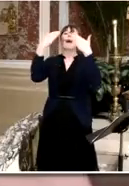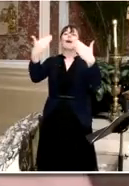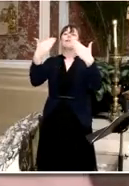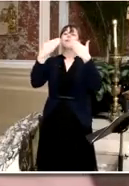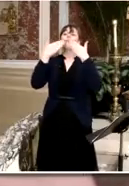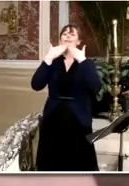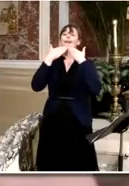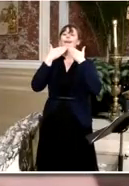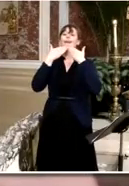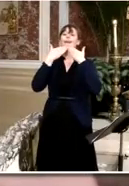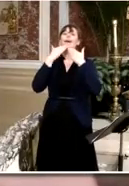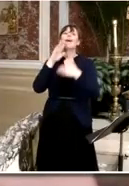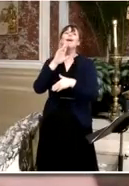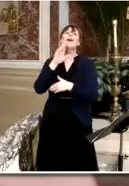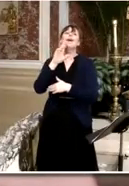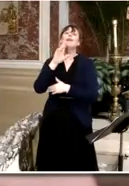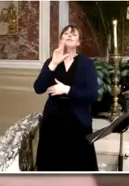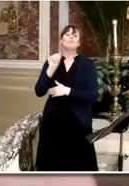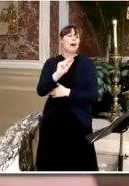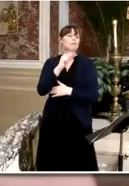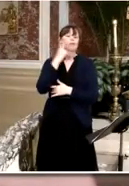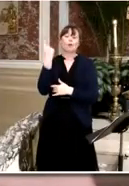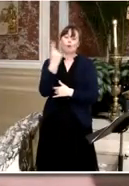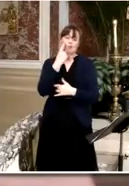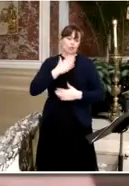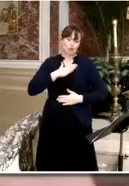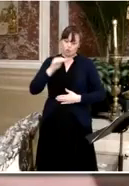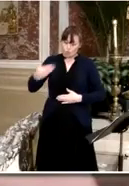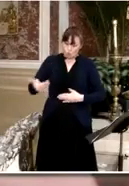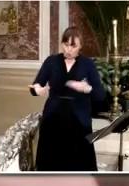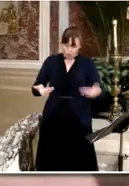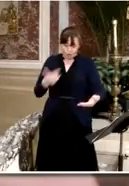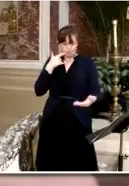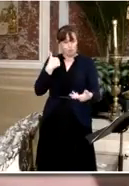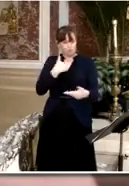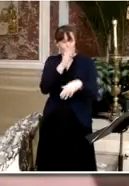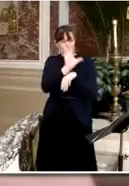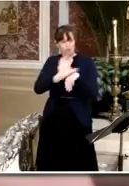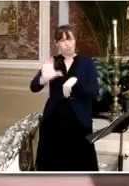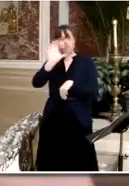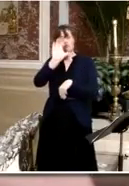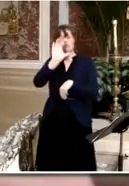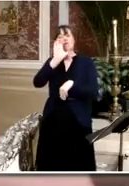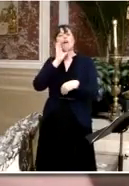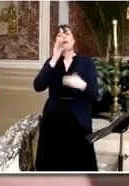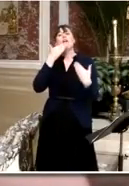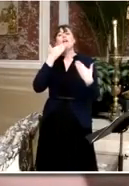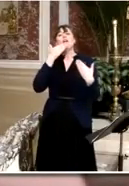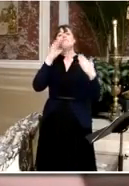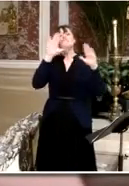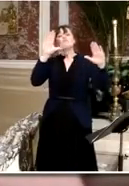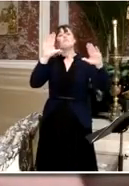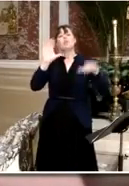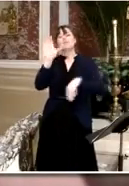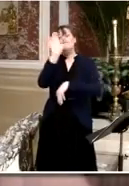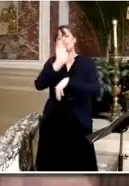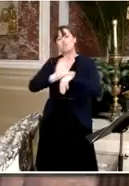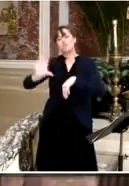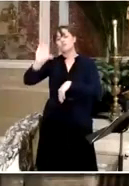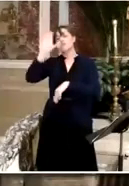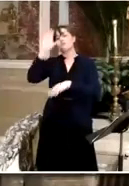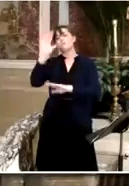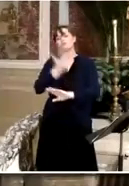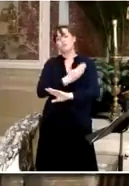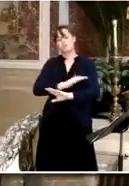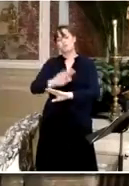for the always gracious welcome to our cathedral and the wonderful cathedral musicians